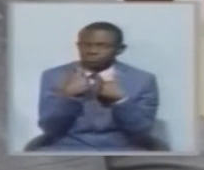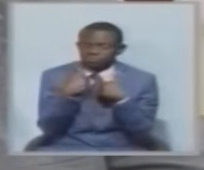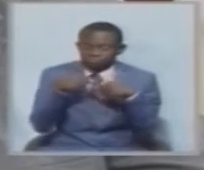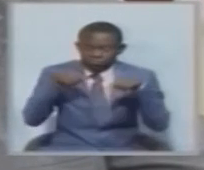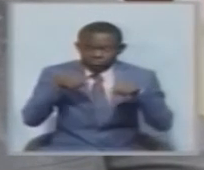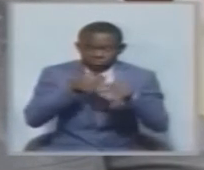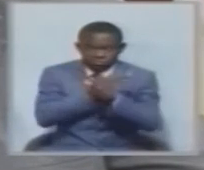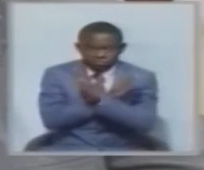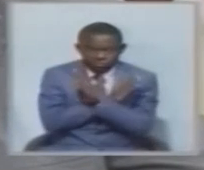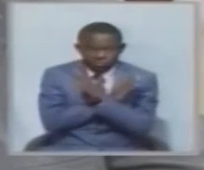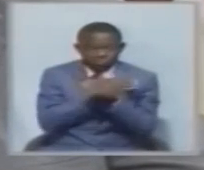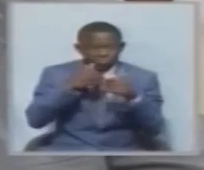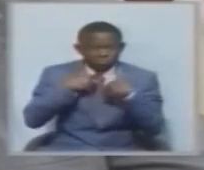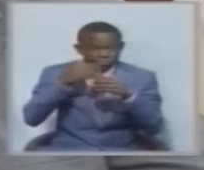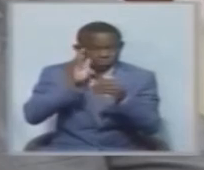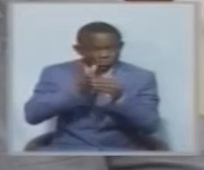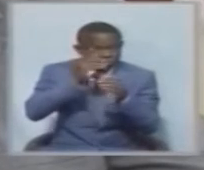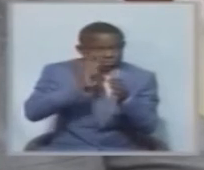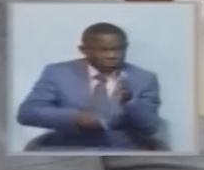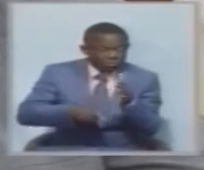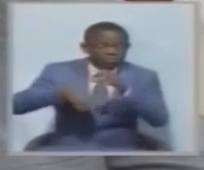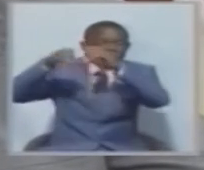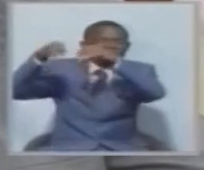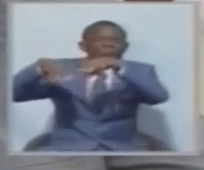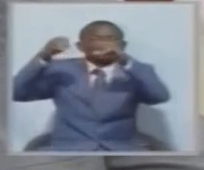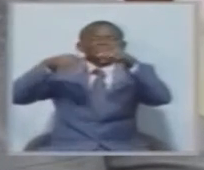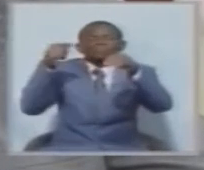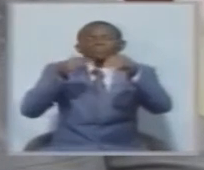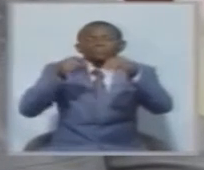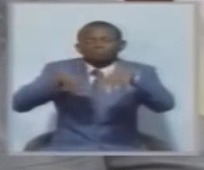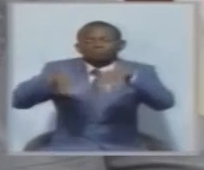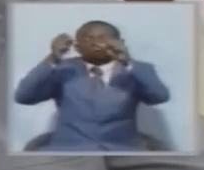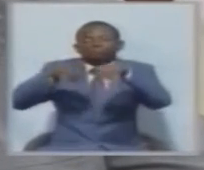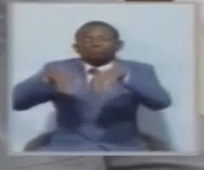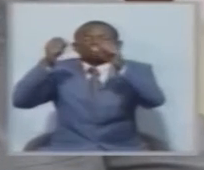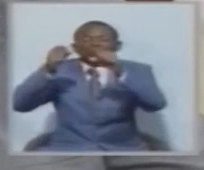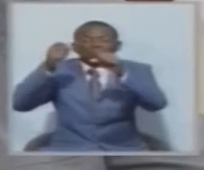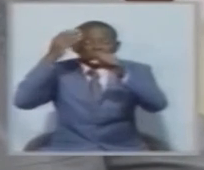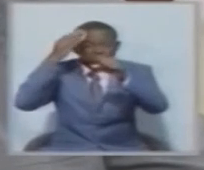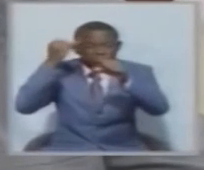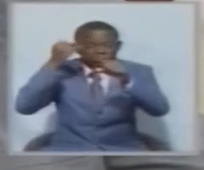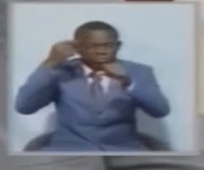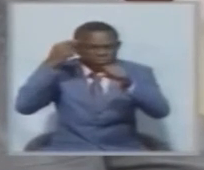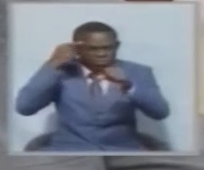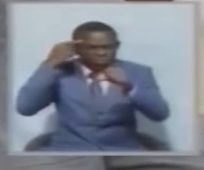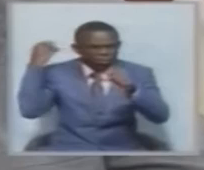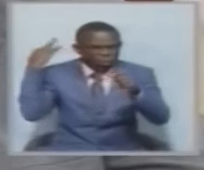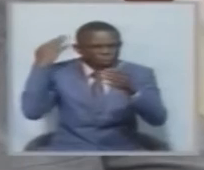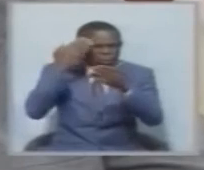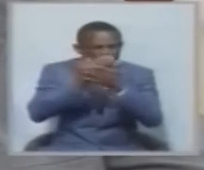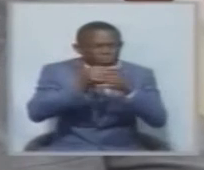We are in a deficit situation simply because we rely on hydro power